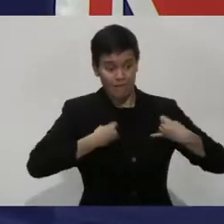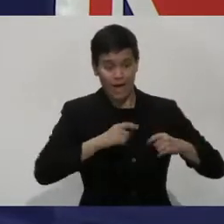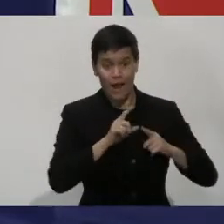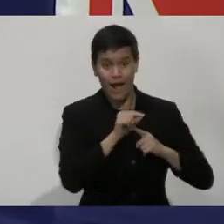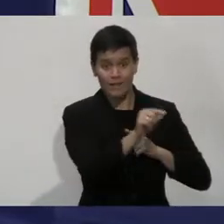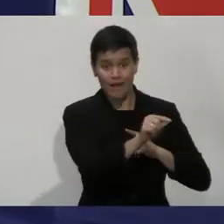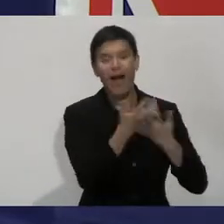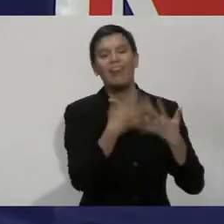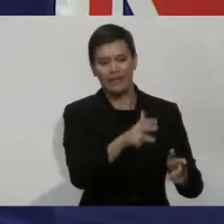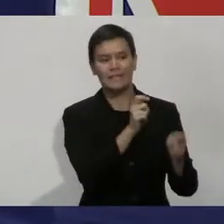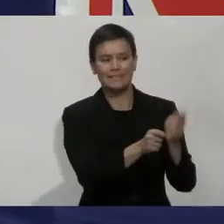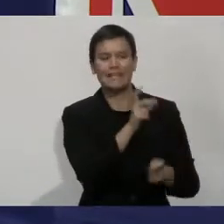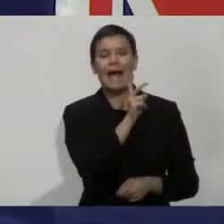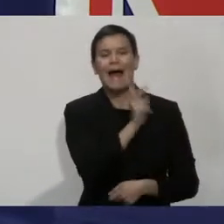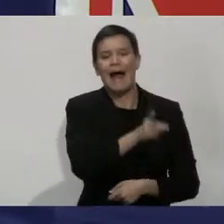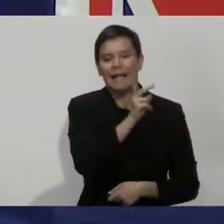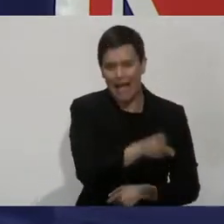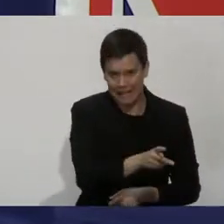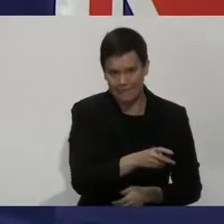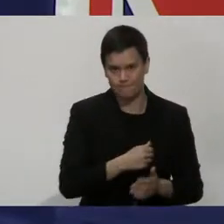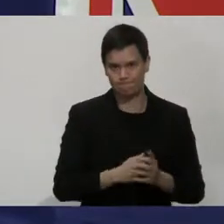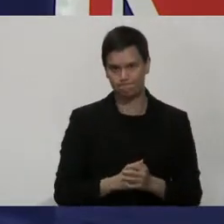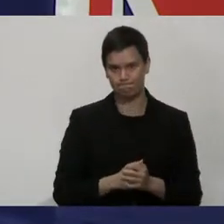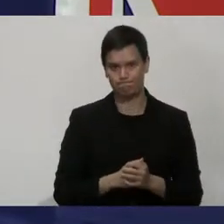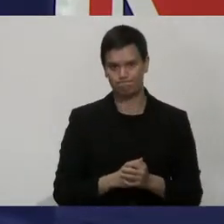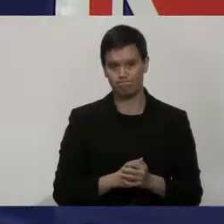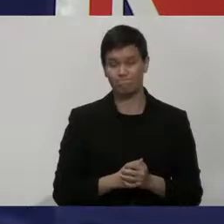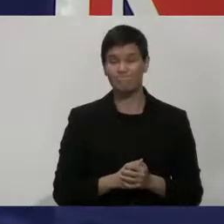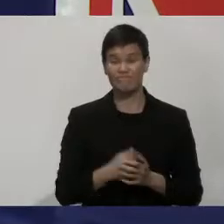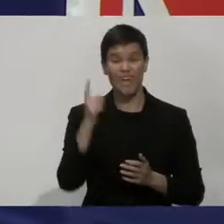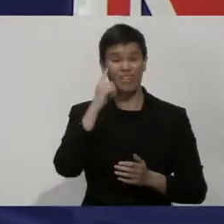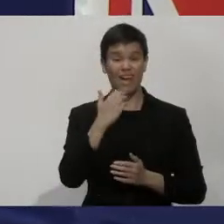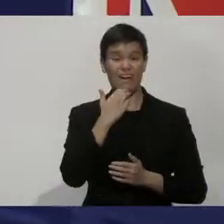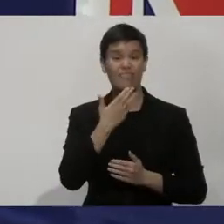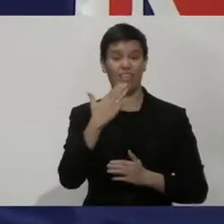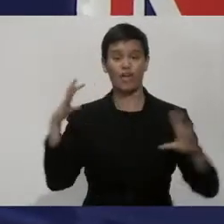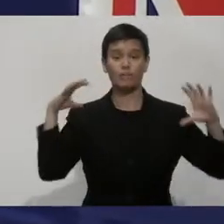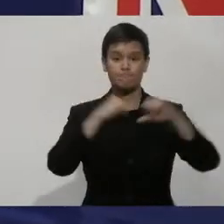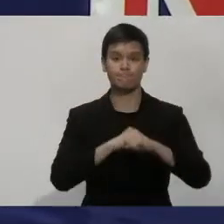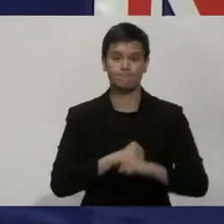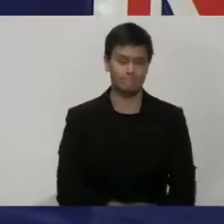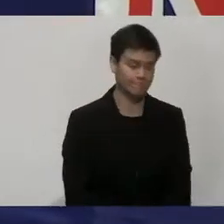there's still that full 14-day period of isolation. All right, we might call it a wrap there. Thank you.